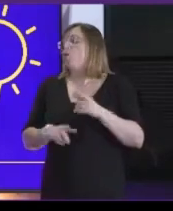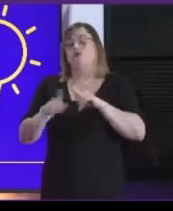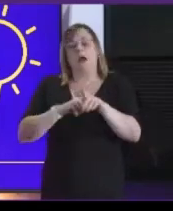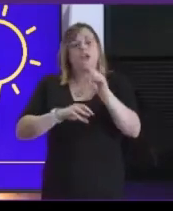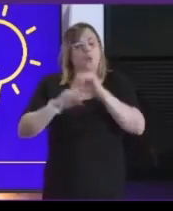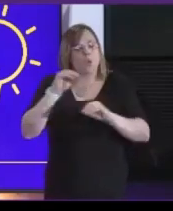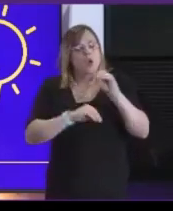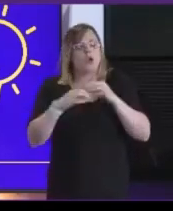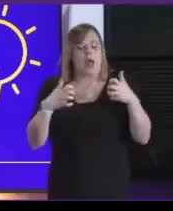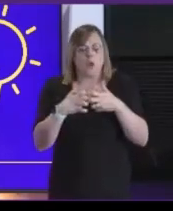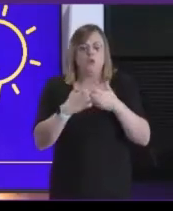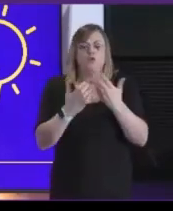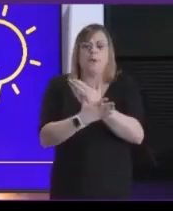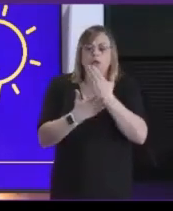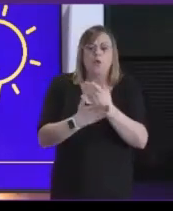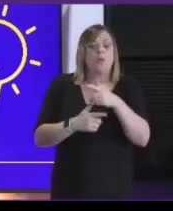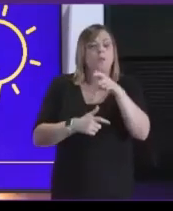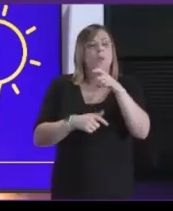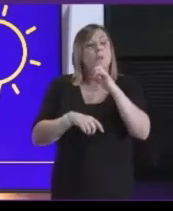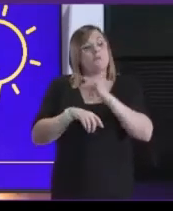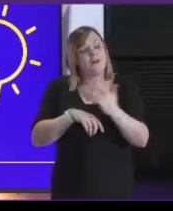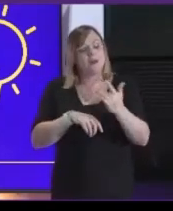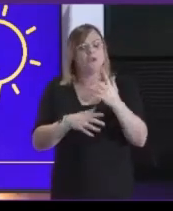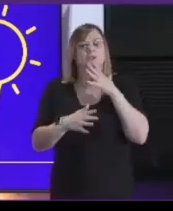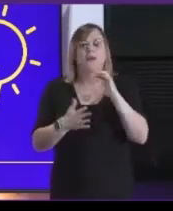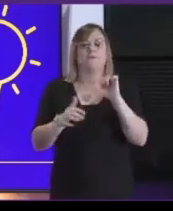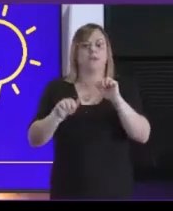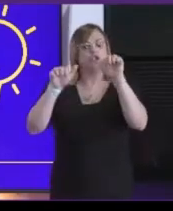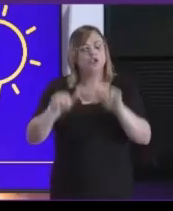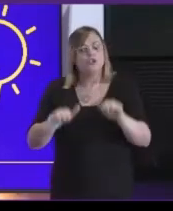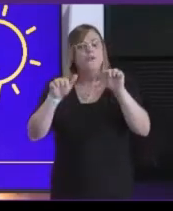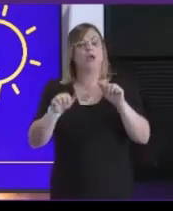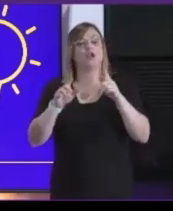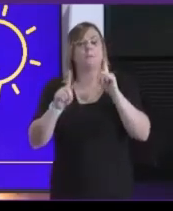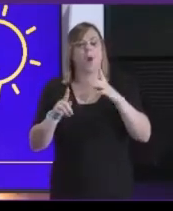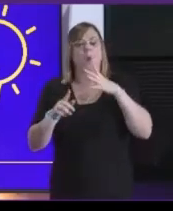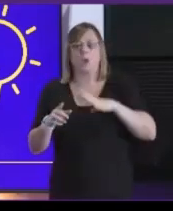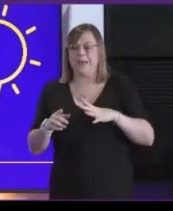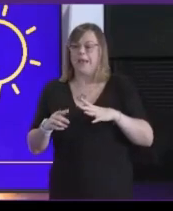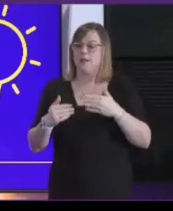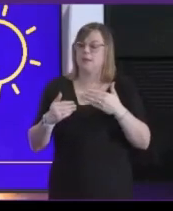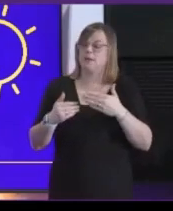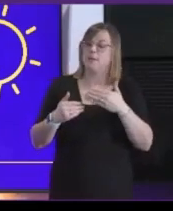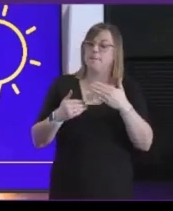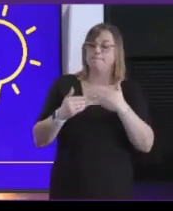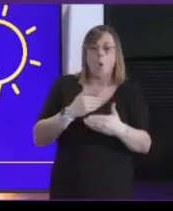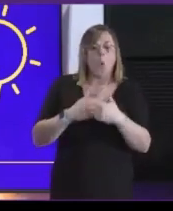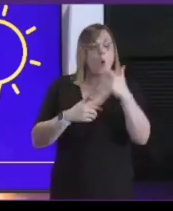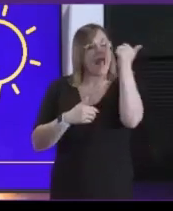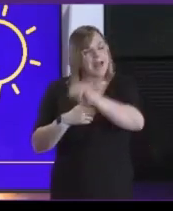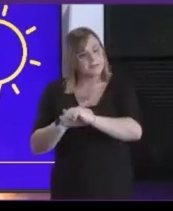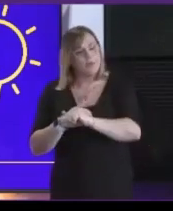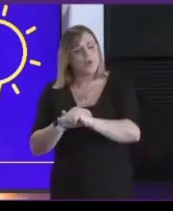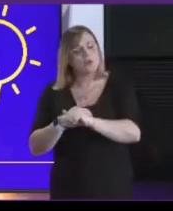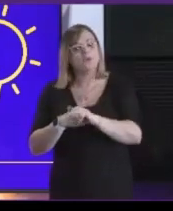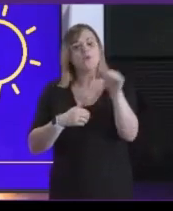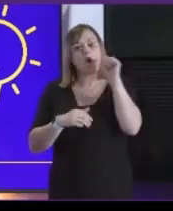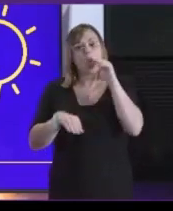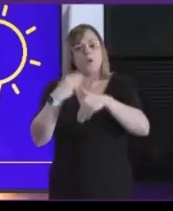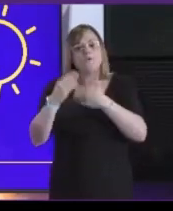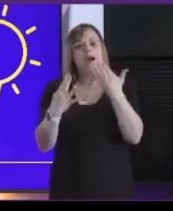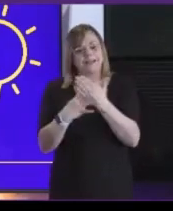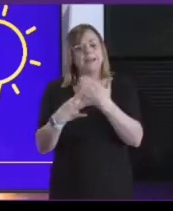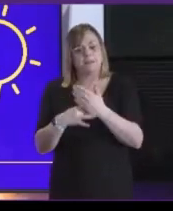out how to make sure that people are professionals are certified, but we need much more boots on the ground, many more experts who know about